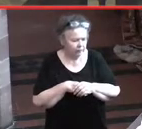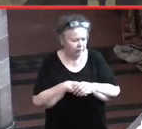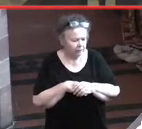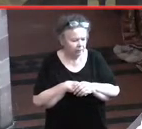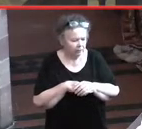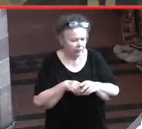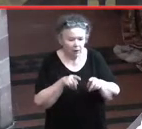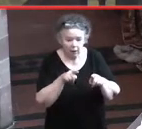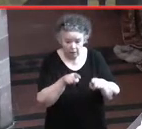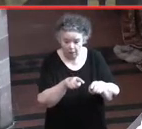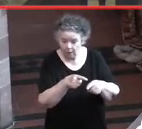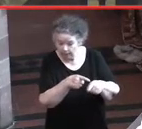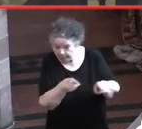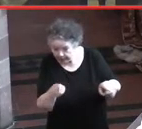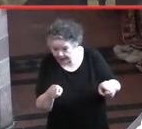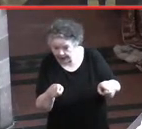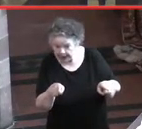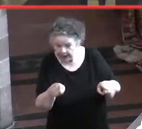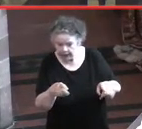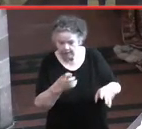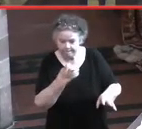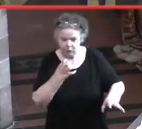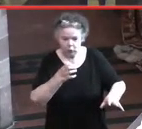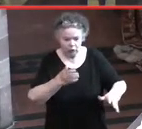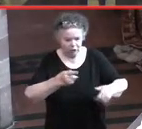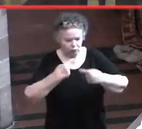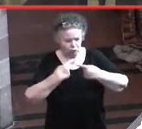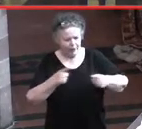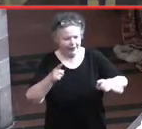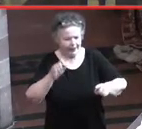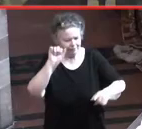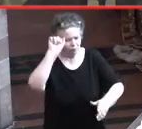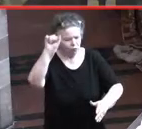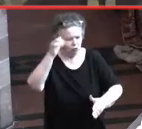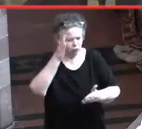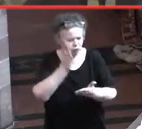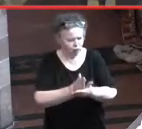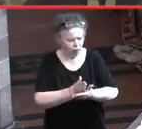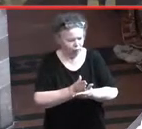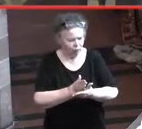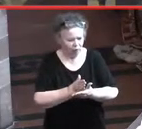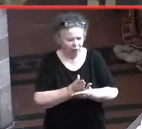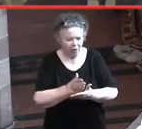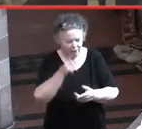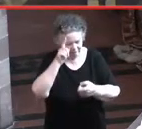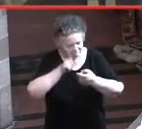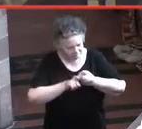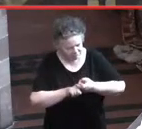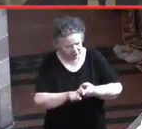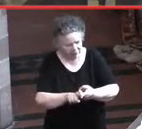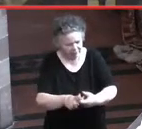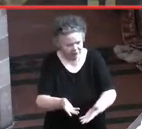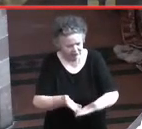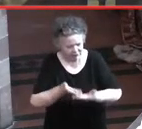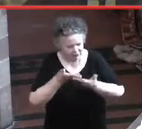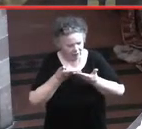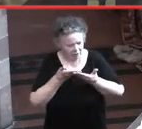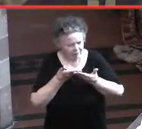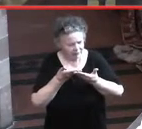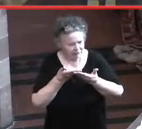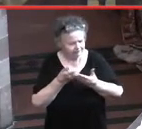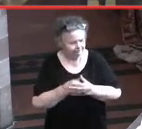May they boldly proclaim your truth and faithfully celebrate your sacraments.